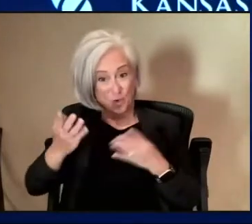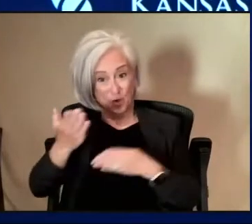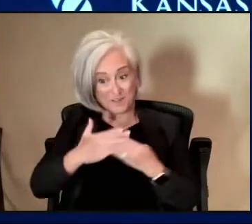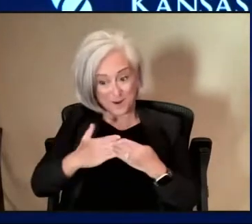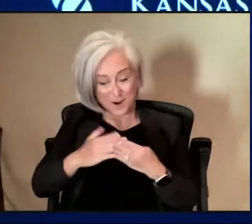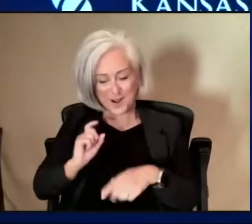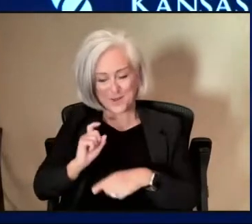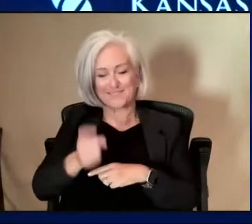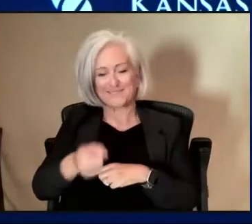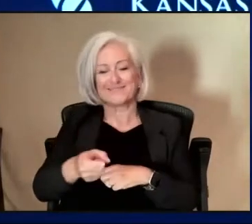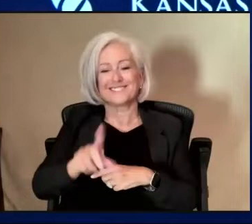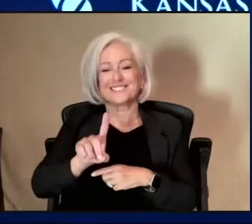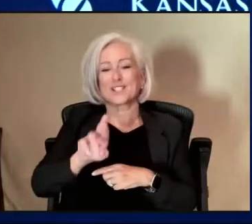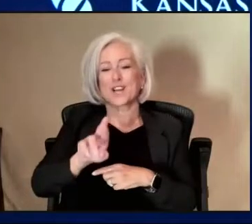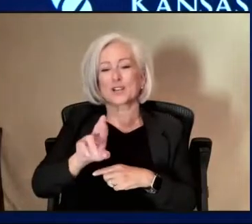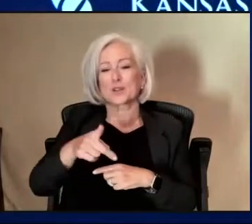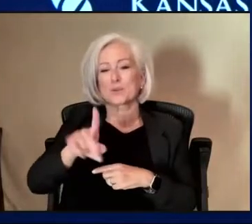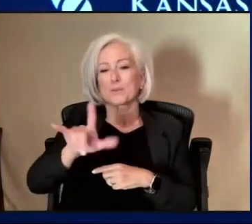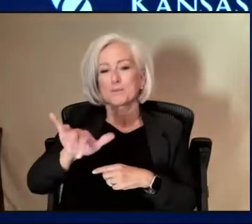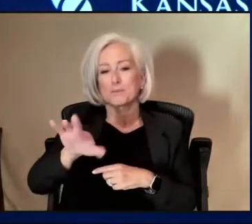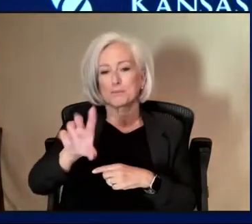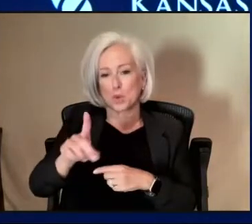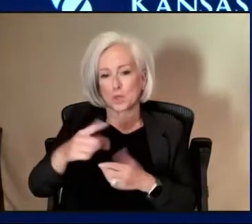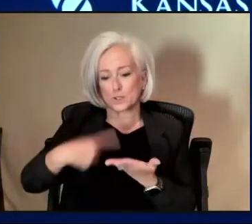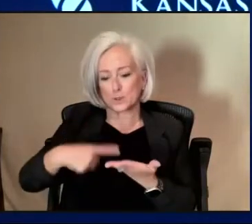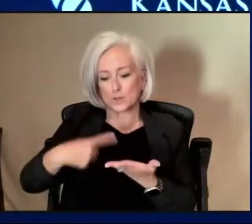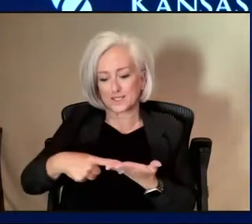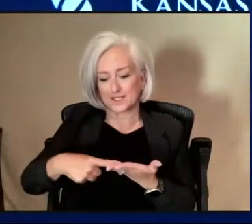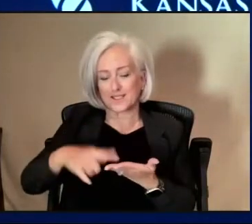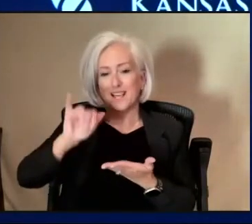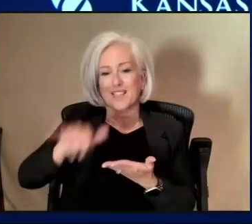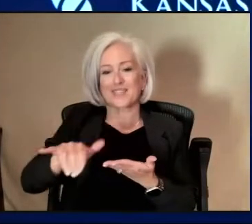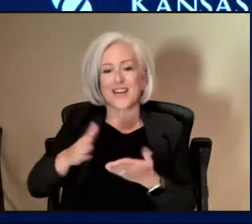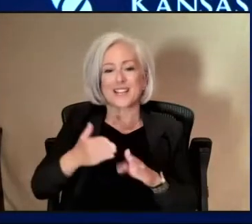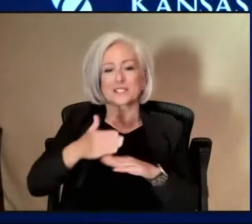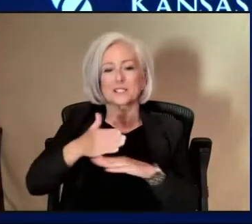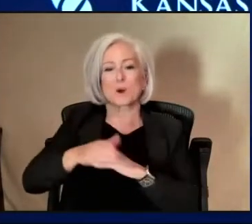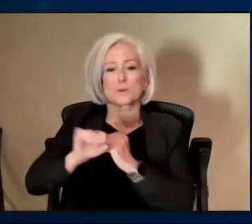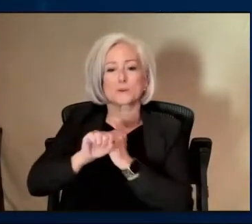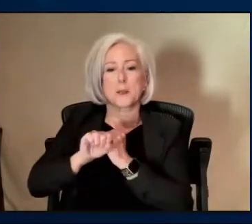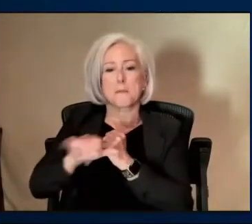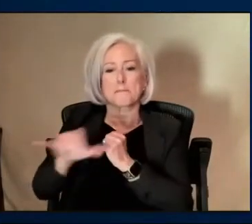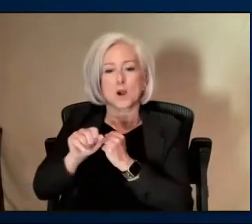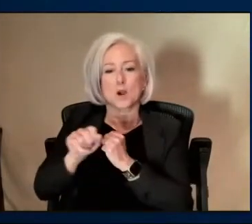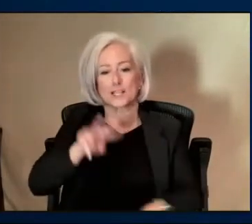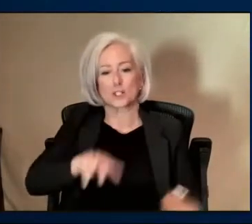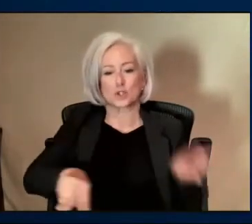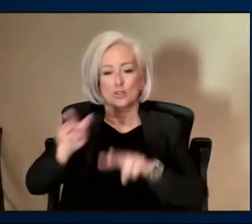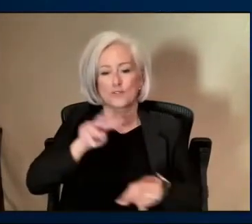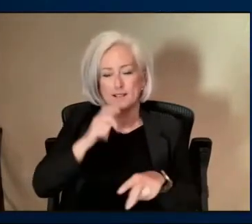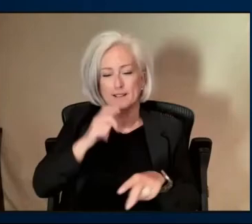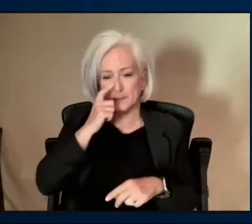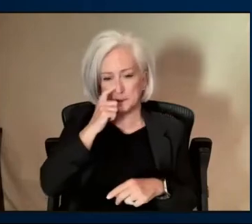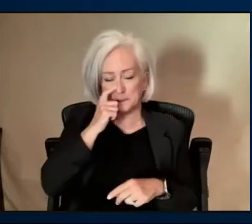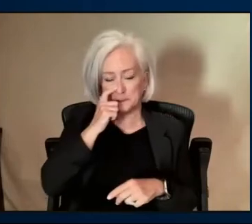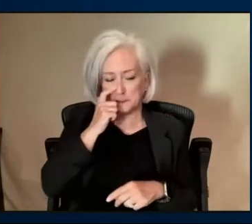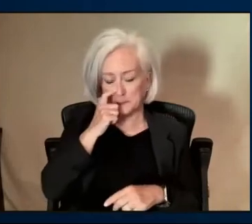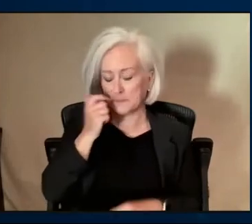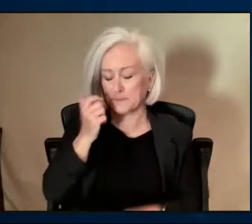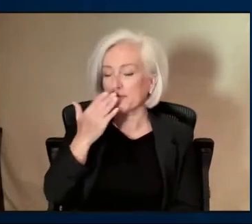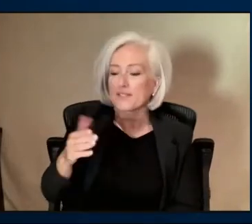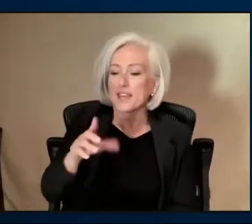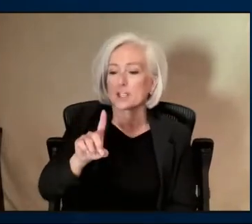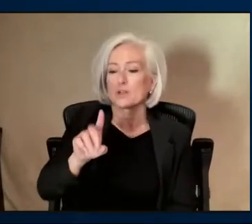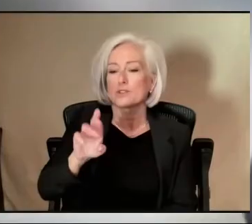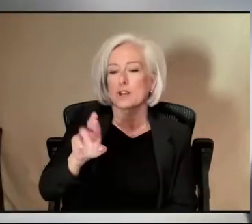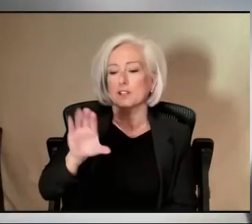it involves a lot of that post-marketing surveillance that he was talking about. Yeah, thank you, Dr. Castro. I mean,